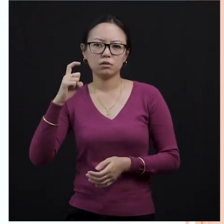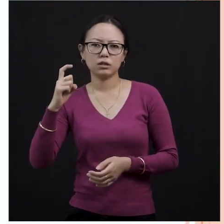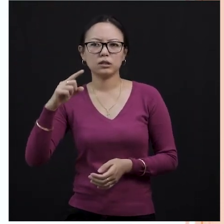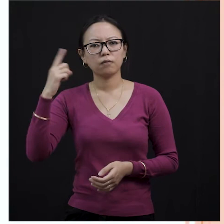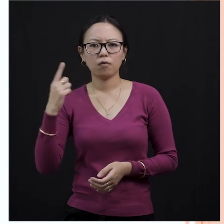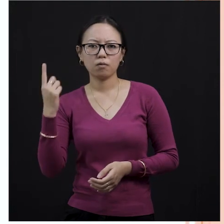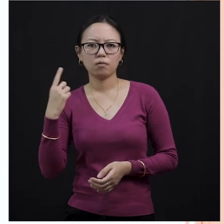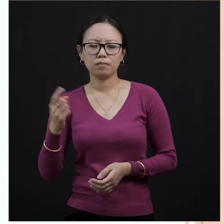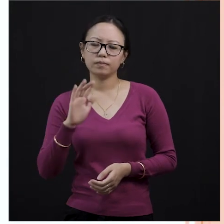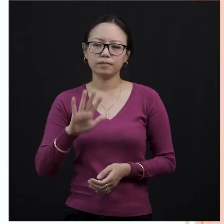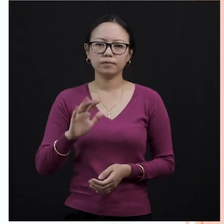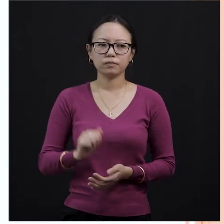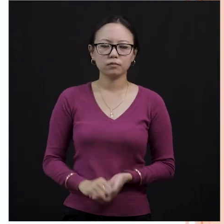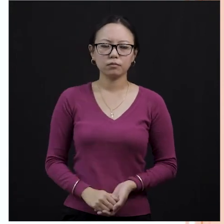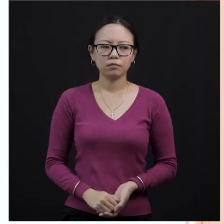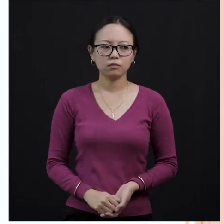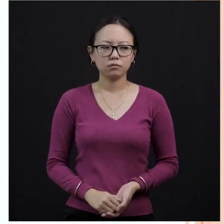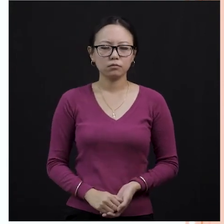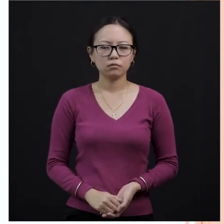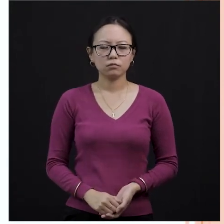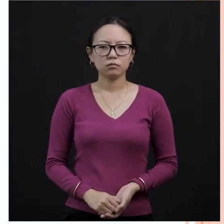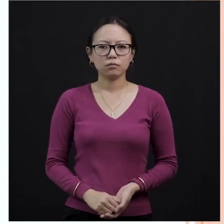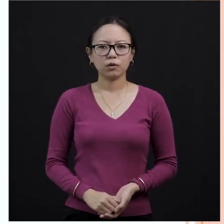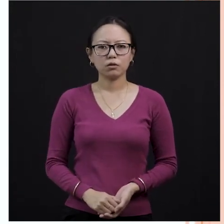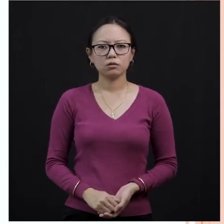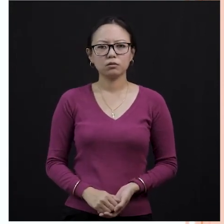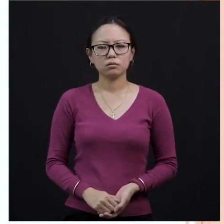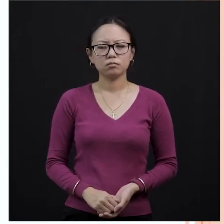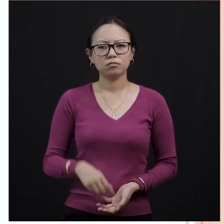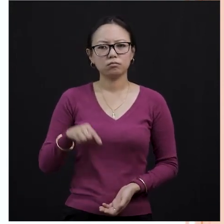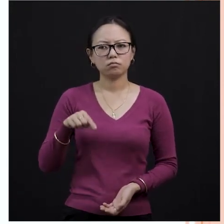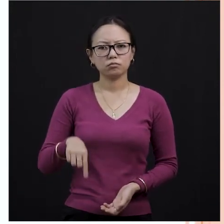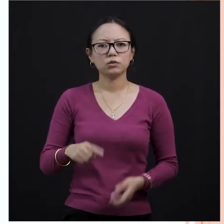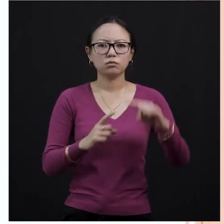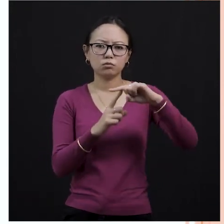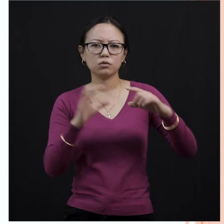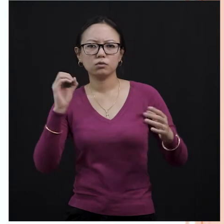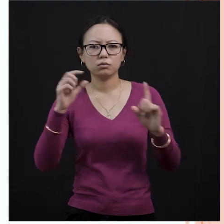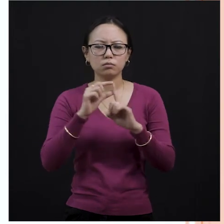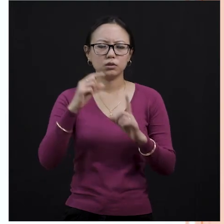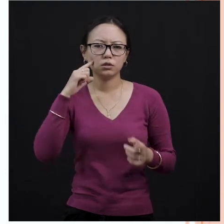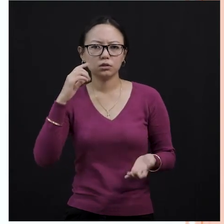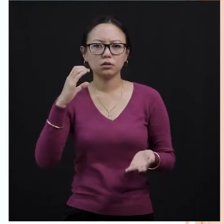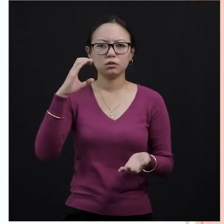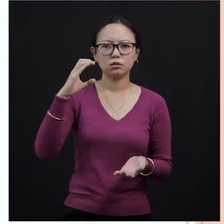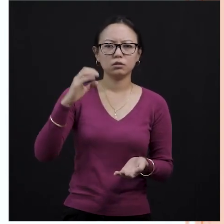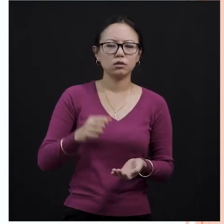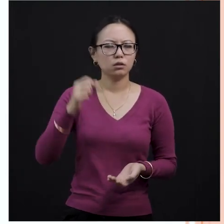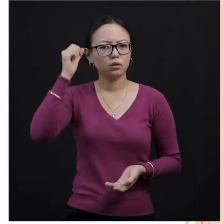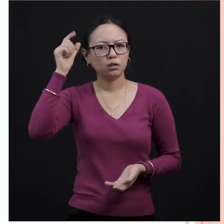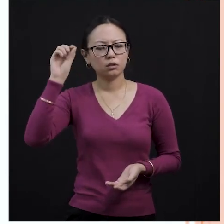Now to understand this topic properly, we have to know the basics. That